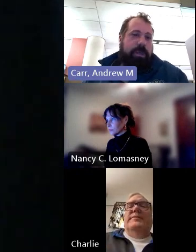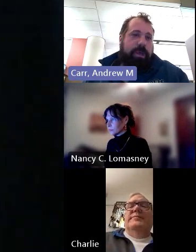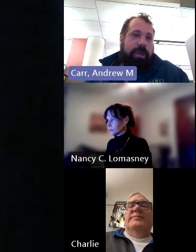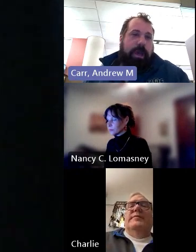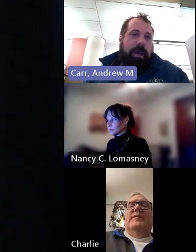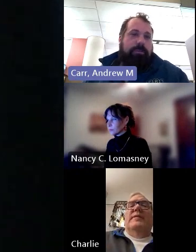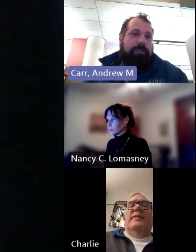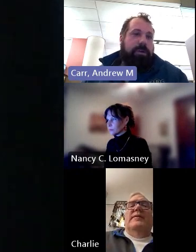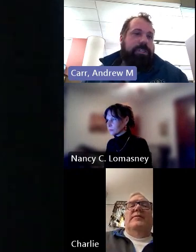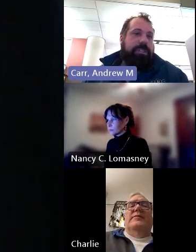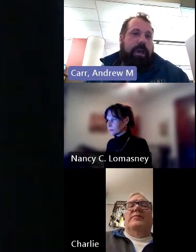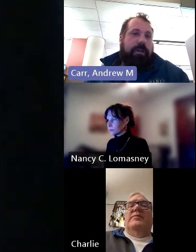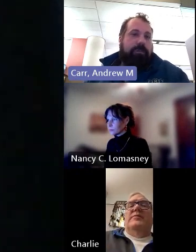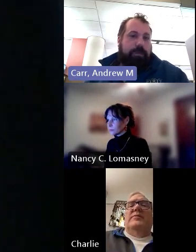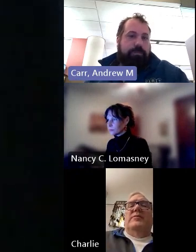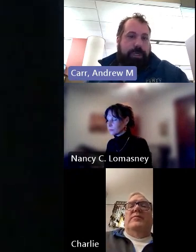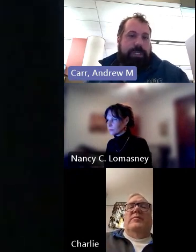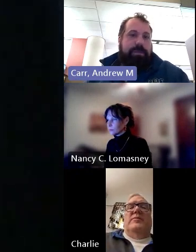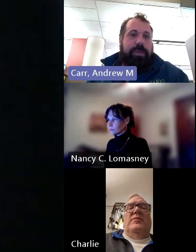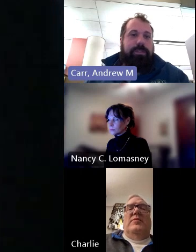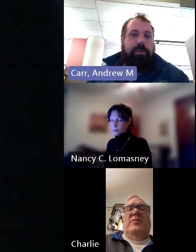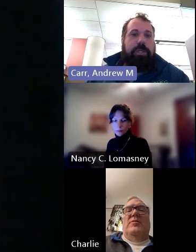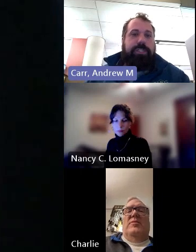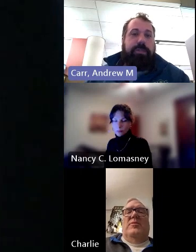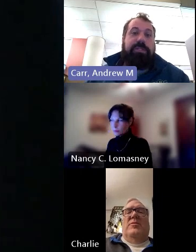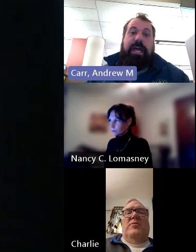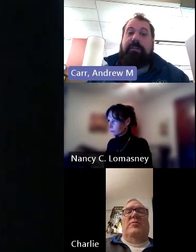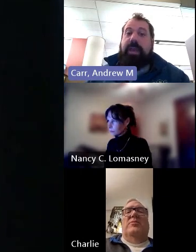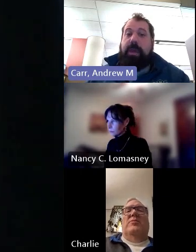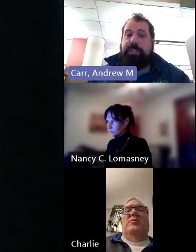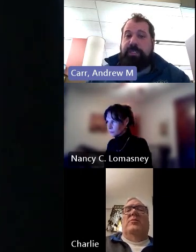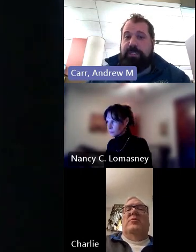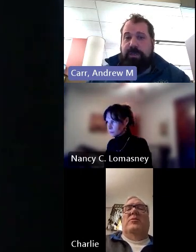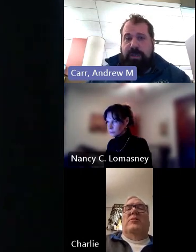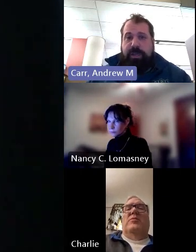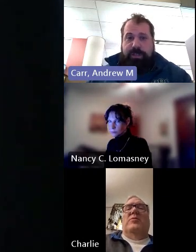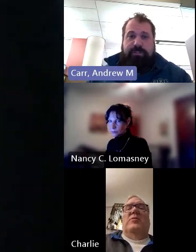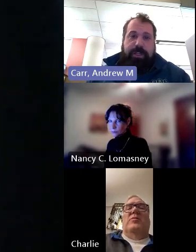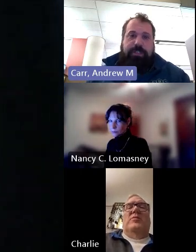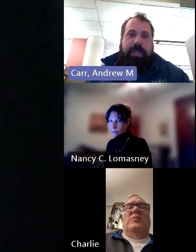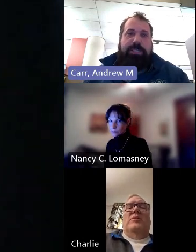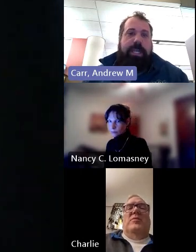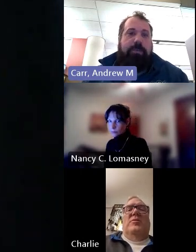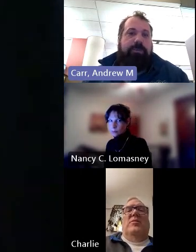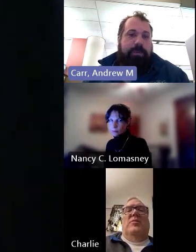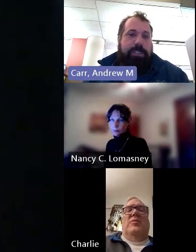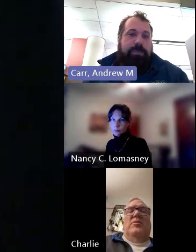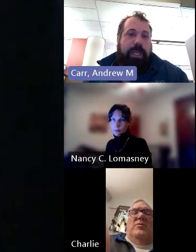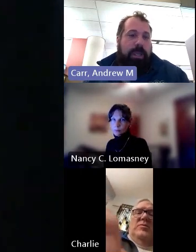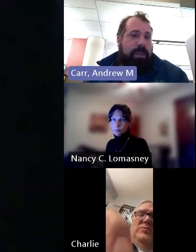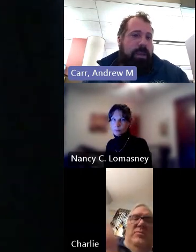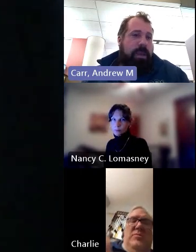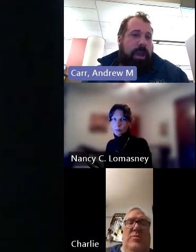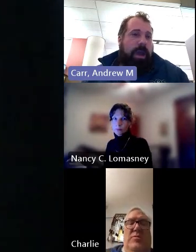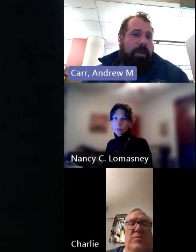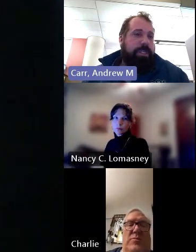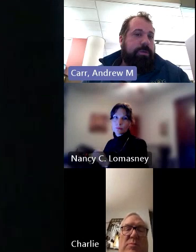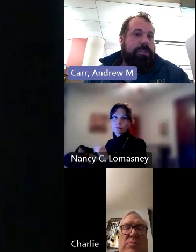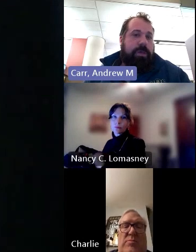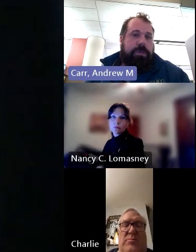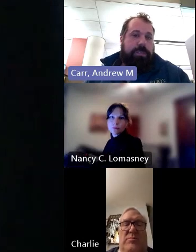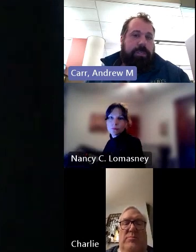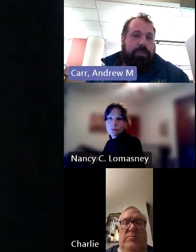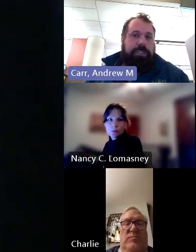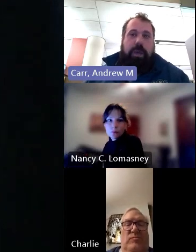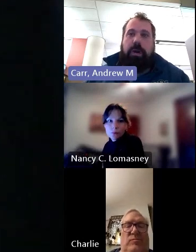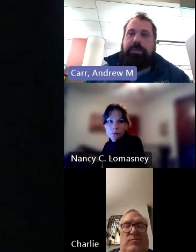items. The first, for participants who wish to use live captions, this feature is enabled for this meeting. To